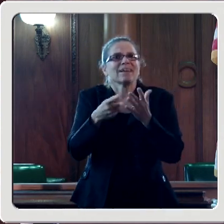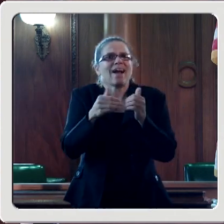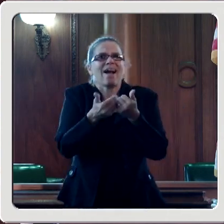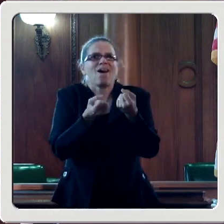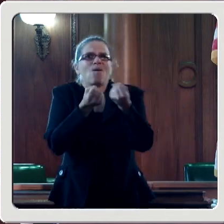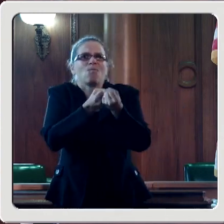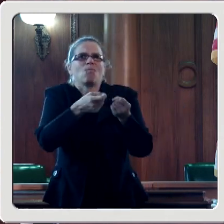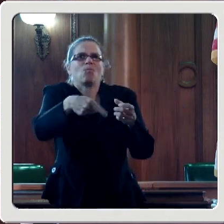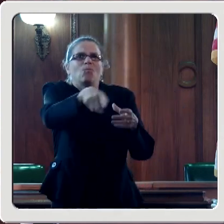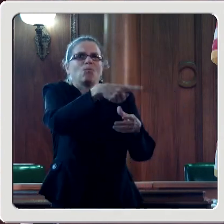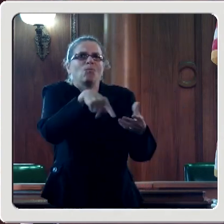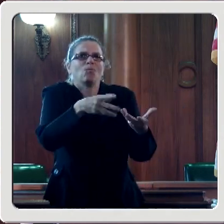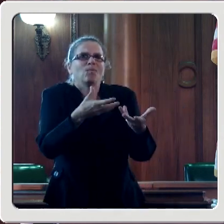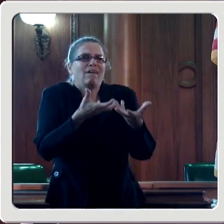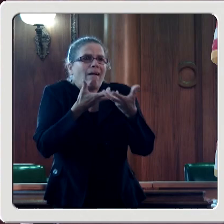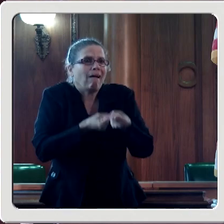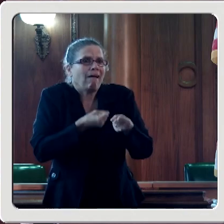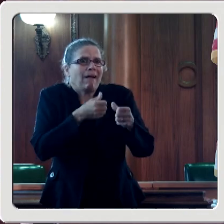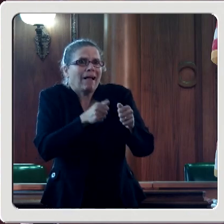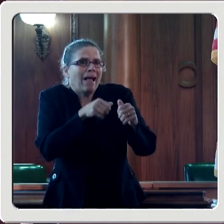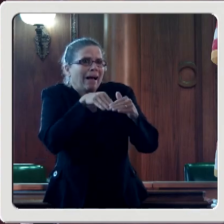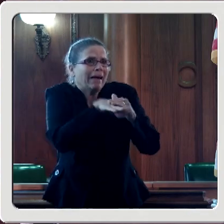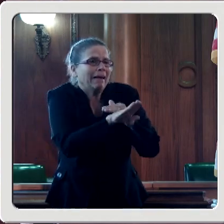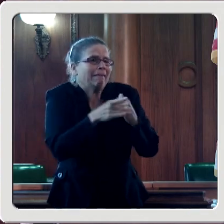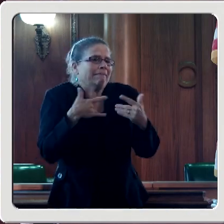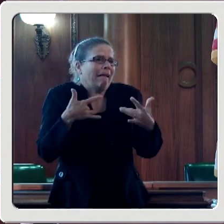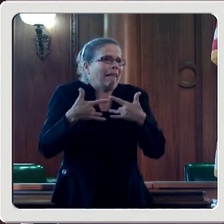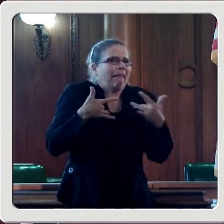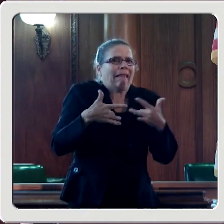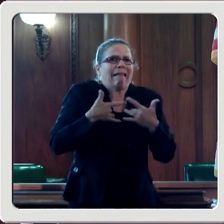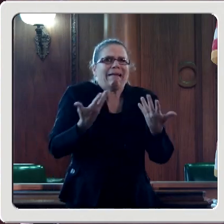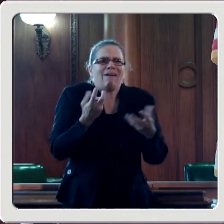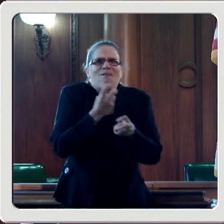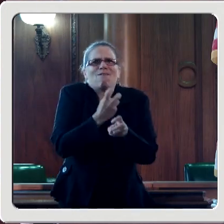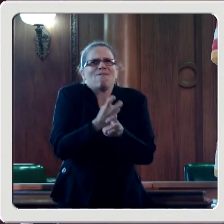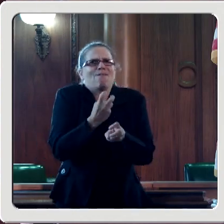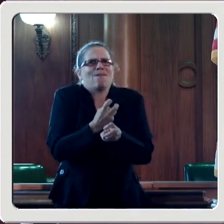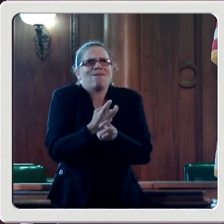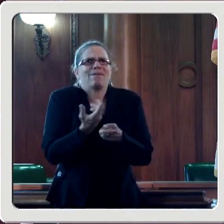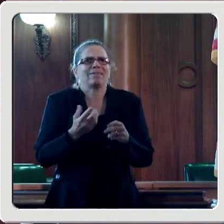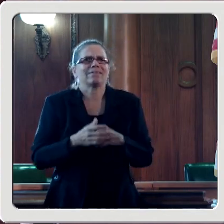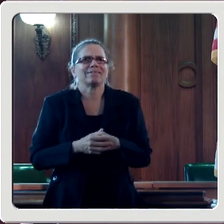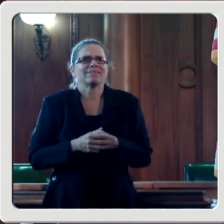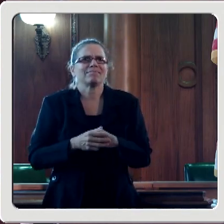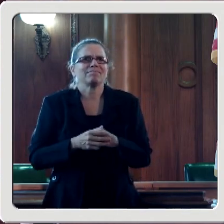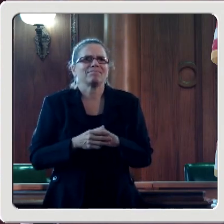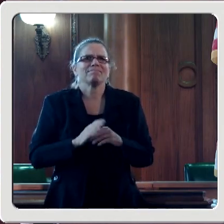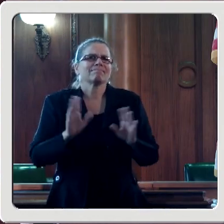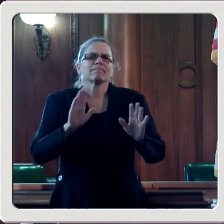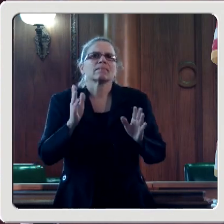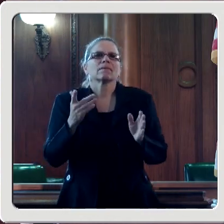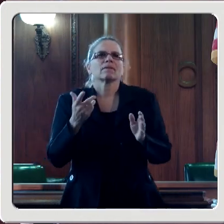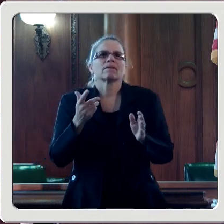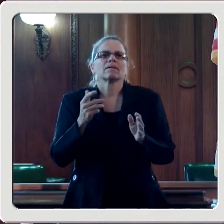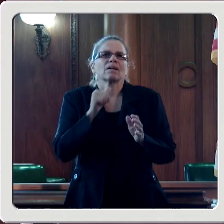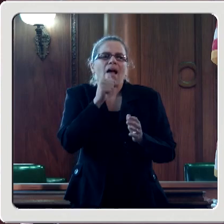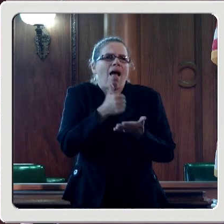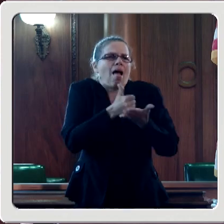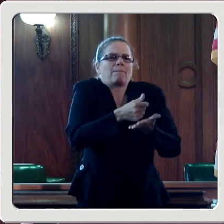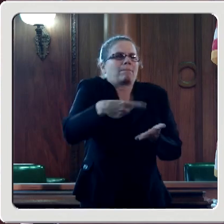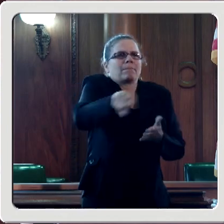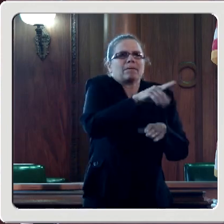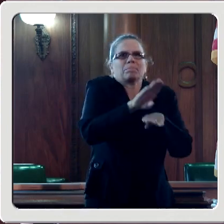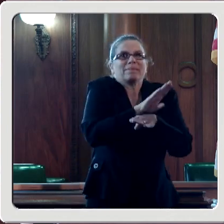consumer confidence is not going to be there to venture back out into businesses, the schools, the